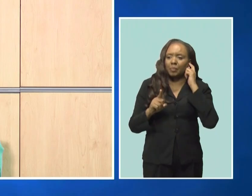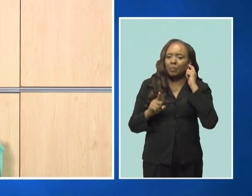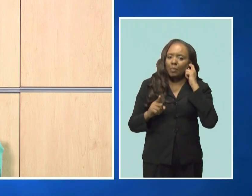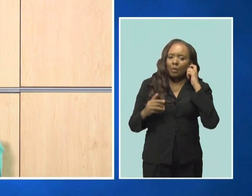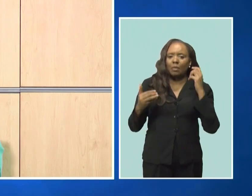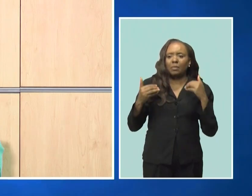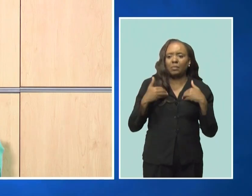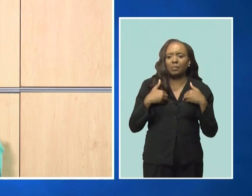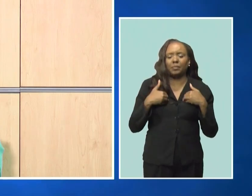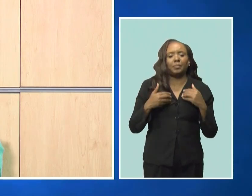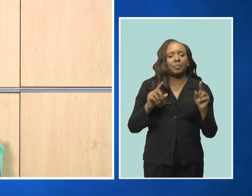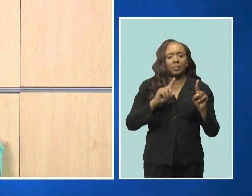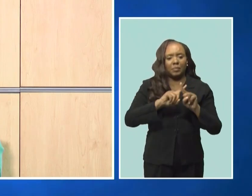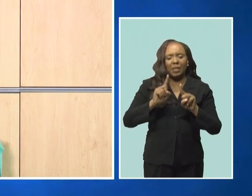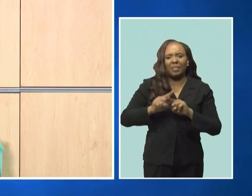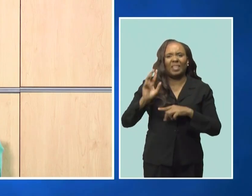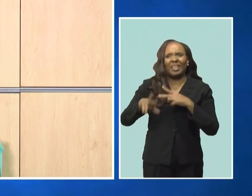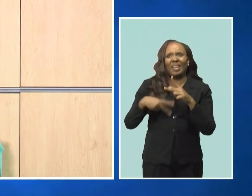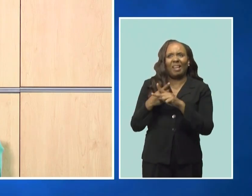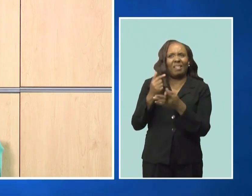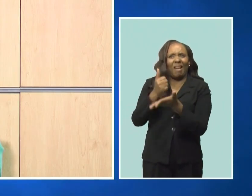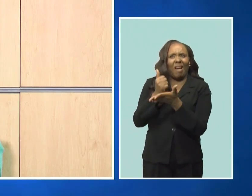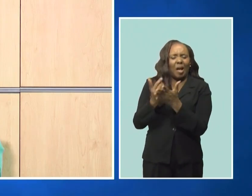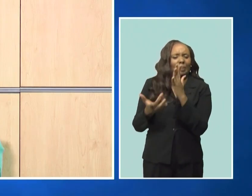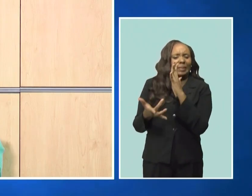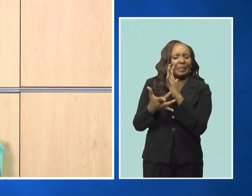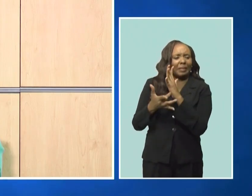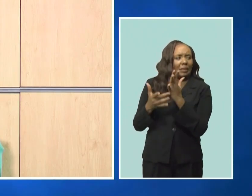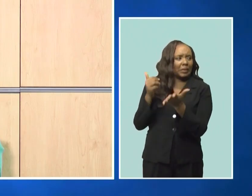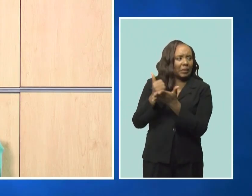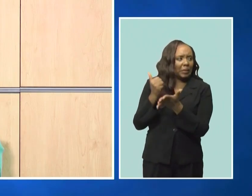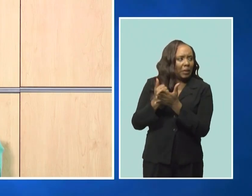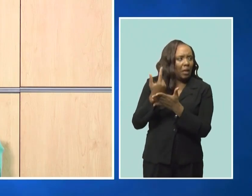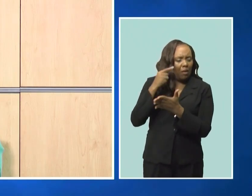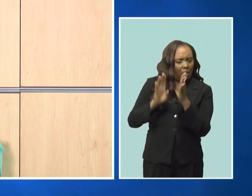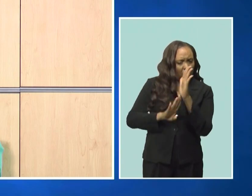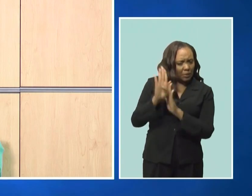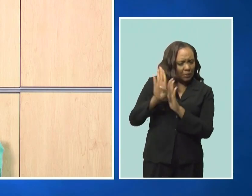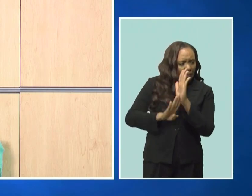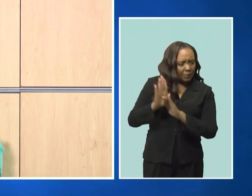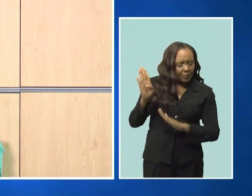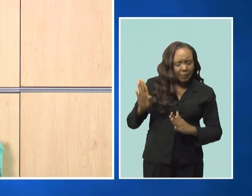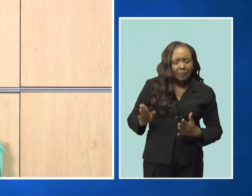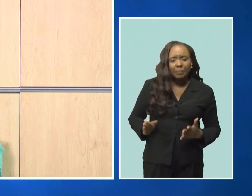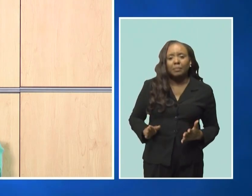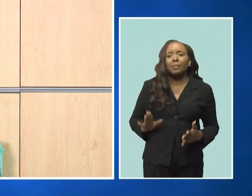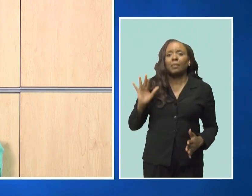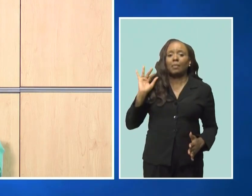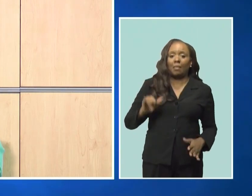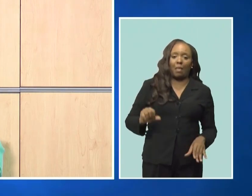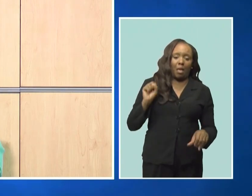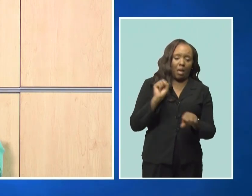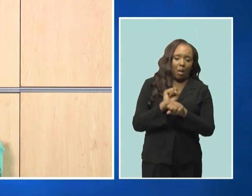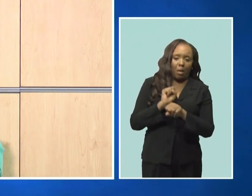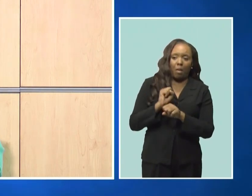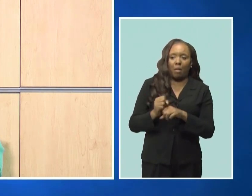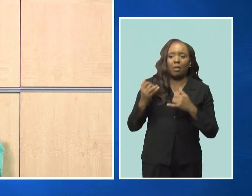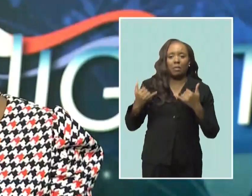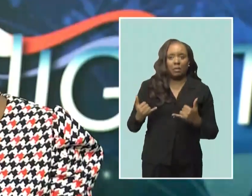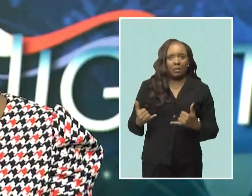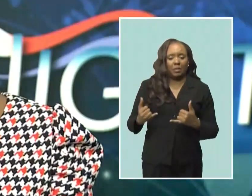types of technical assistance that is needed to help them to grow. And that's the work that we're doing at this